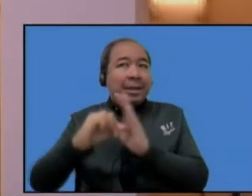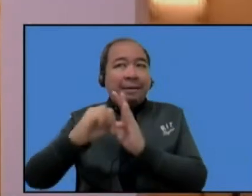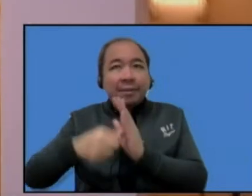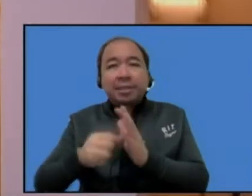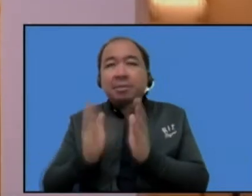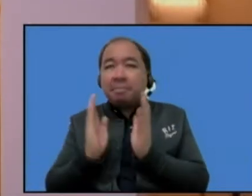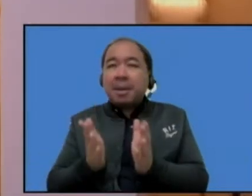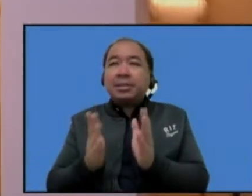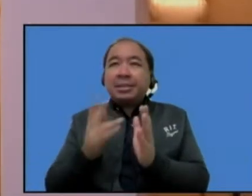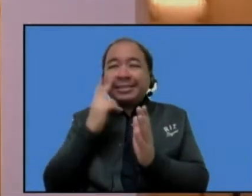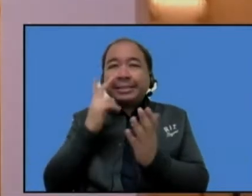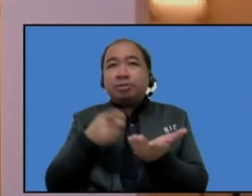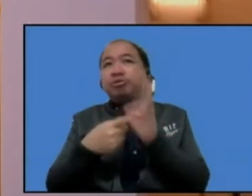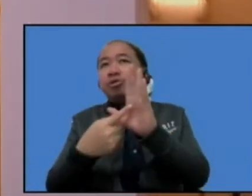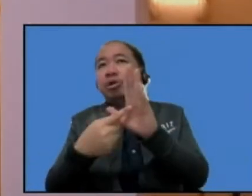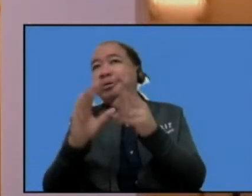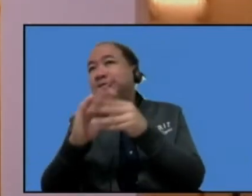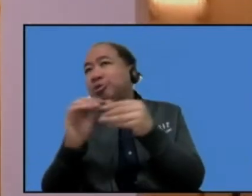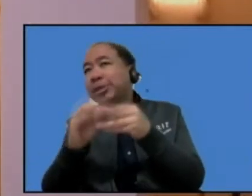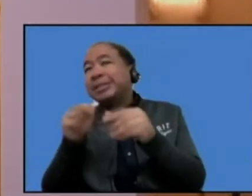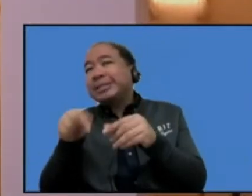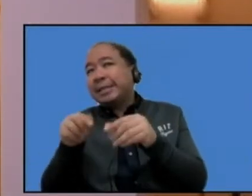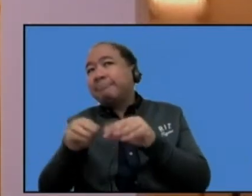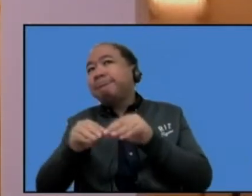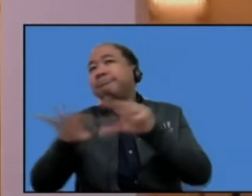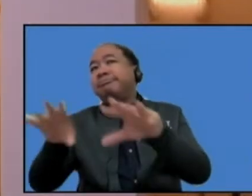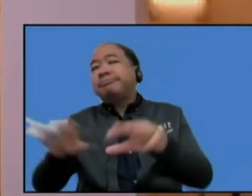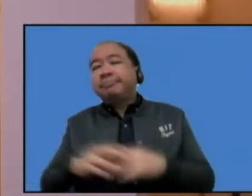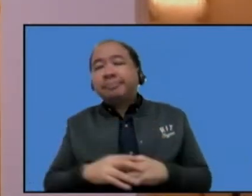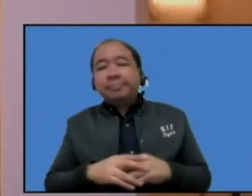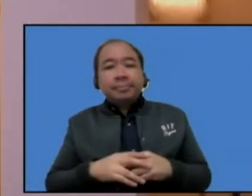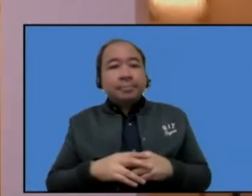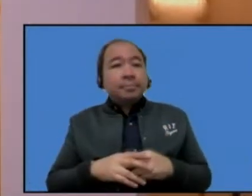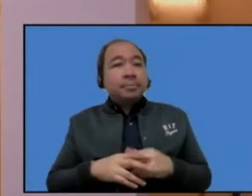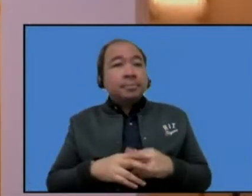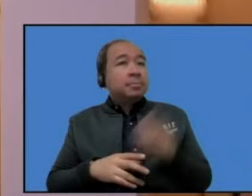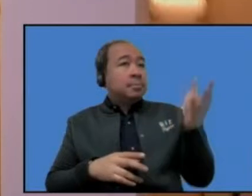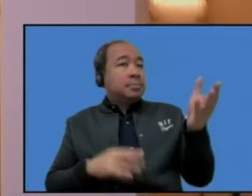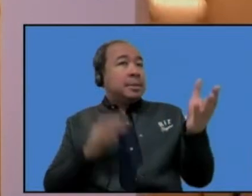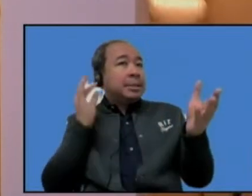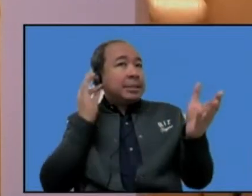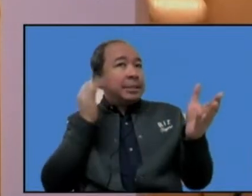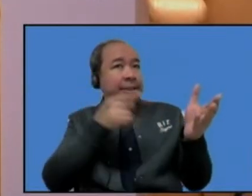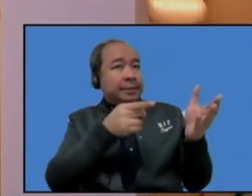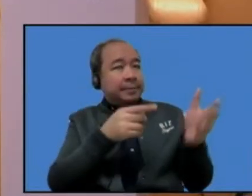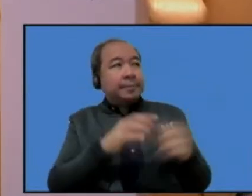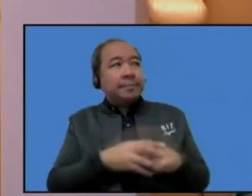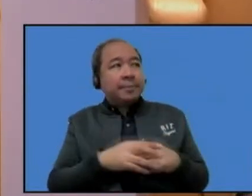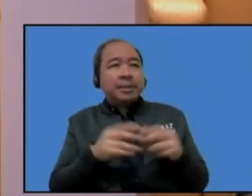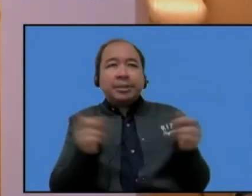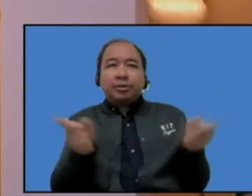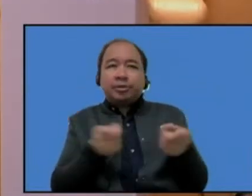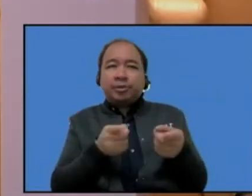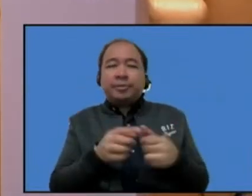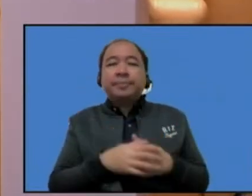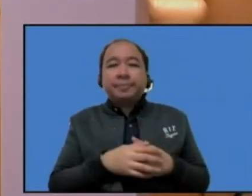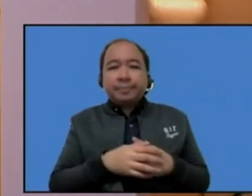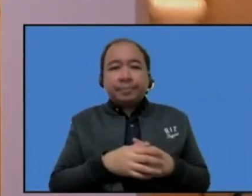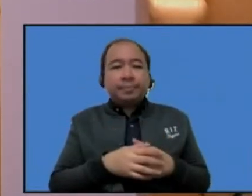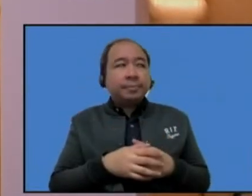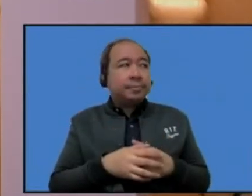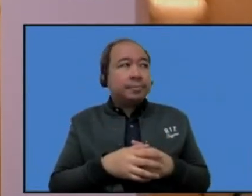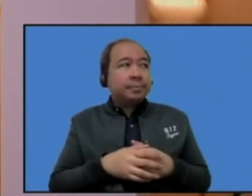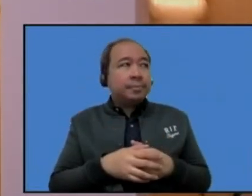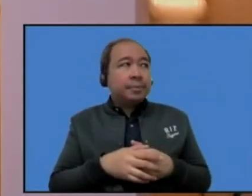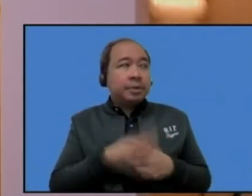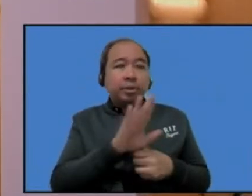these positive stories held out. Yes, the lady at the back, please. Short question, please. Your microphone